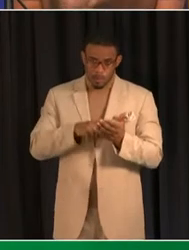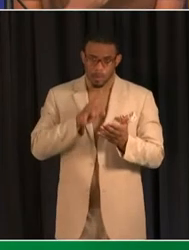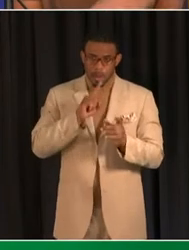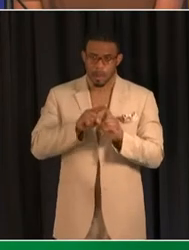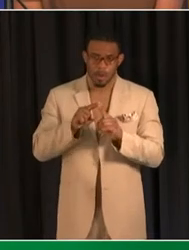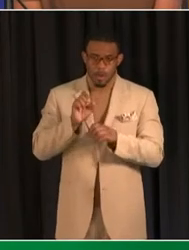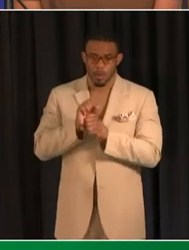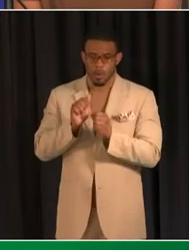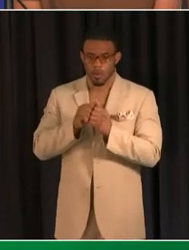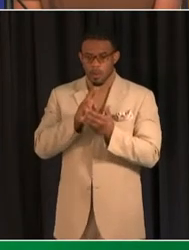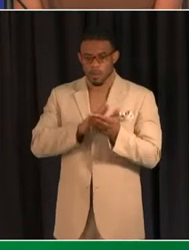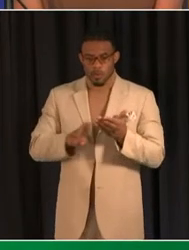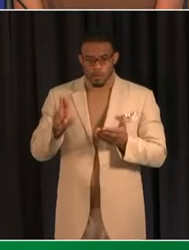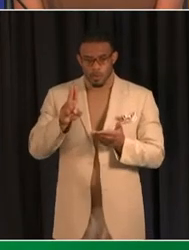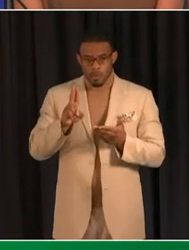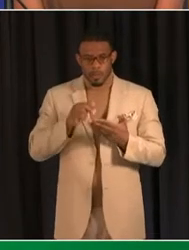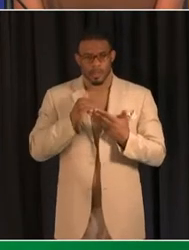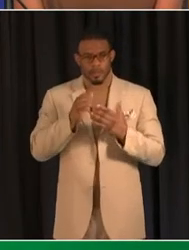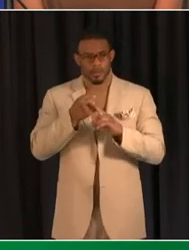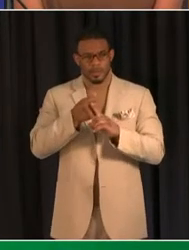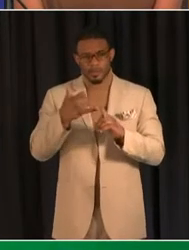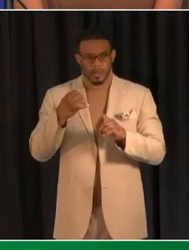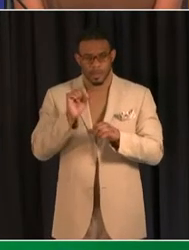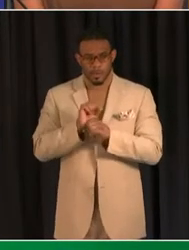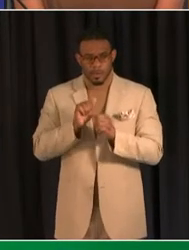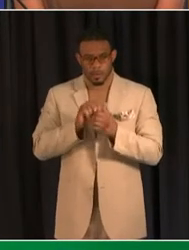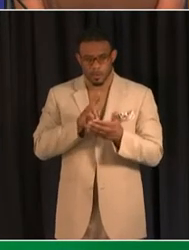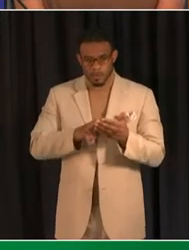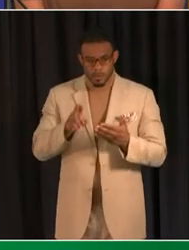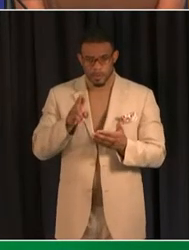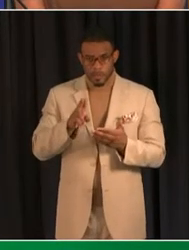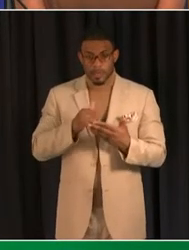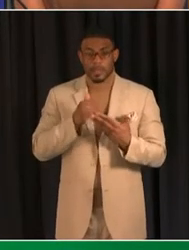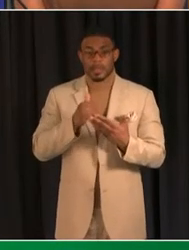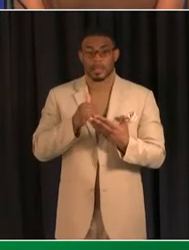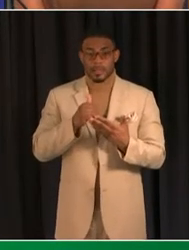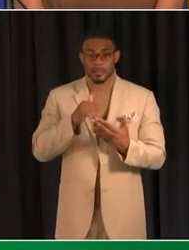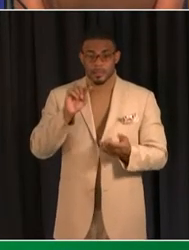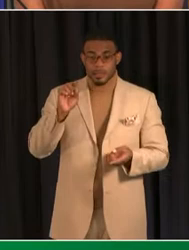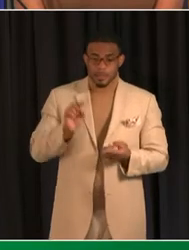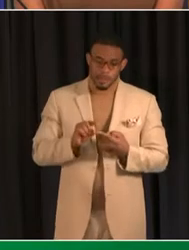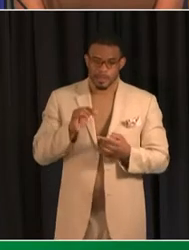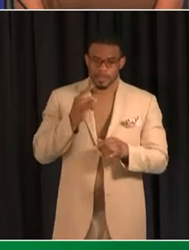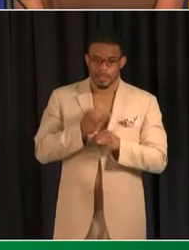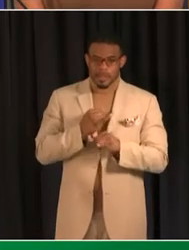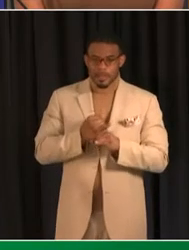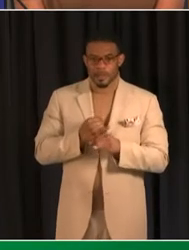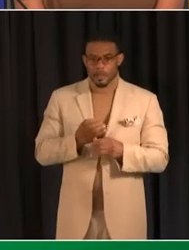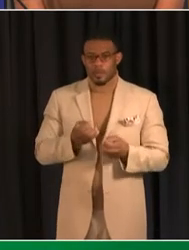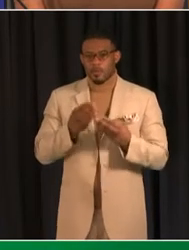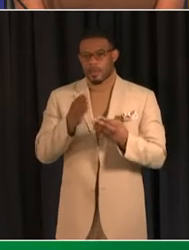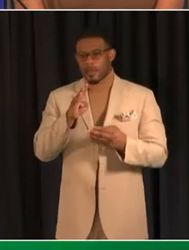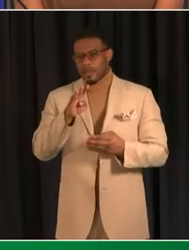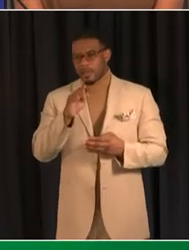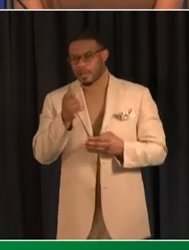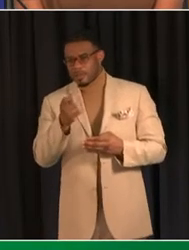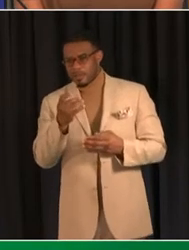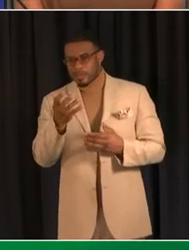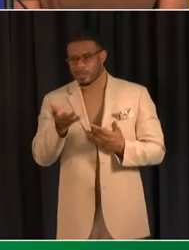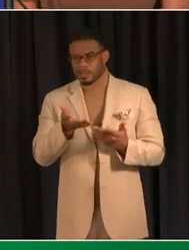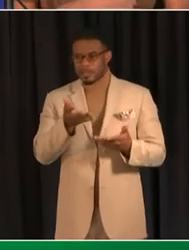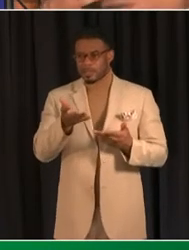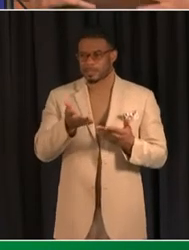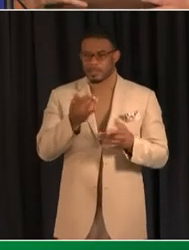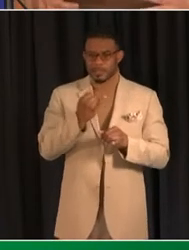want to note that we are also working with the university and hoping to expand work with universities to help de-densify campuses and provide that bit